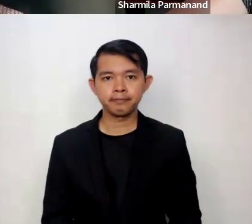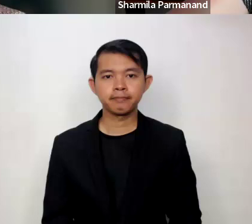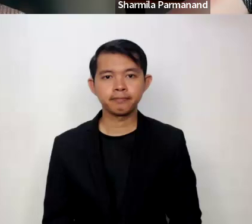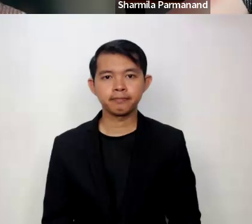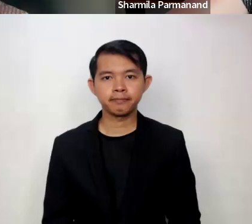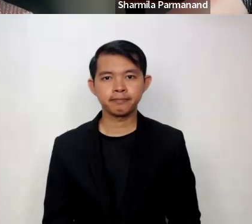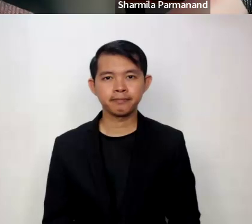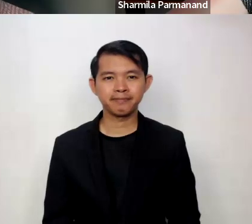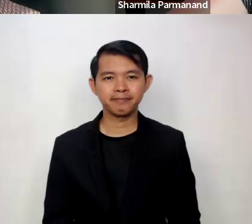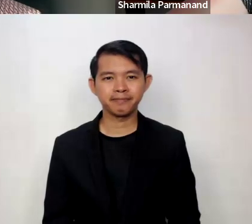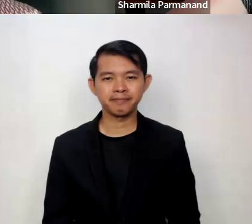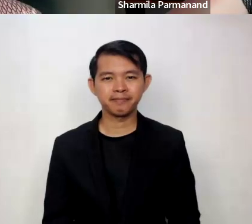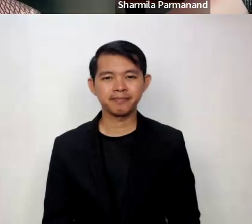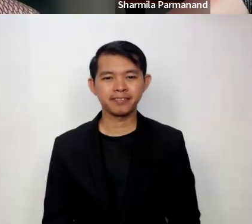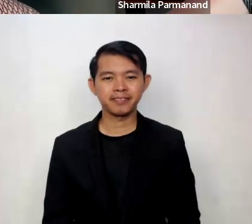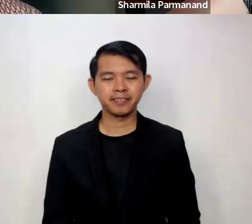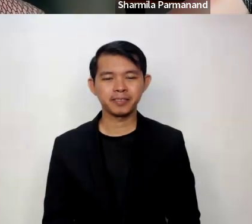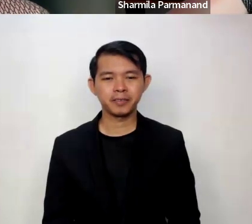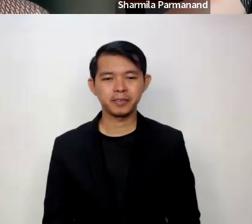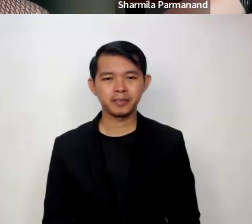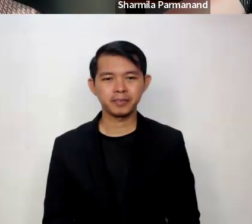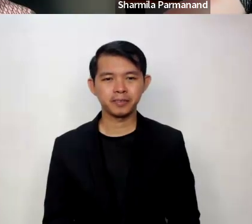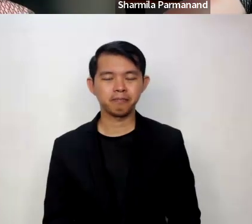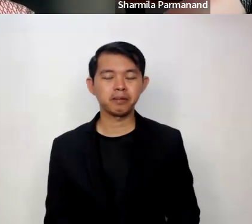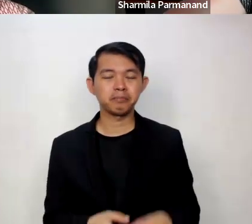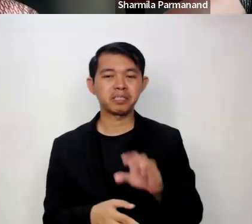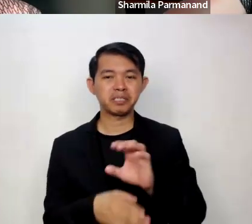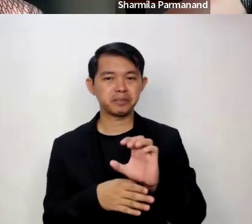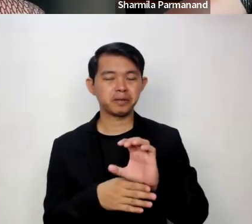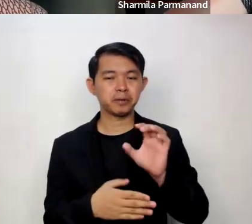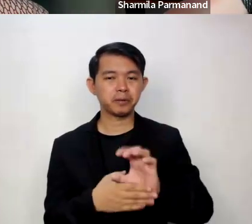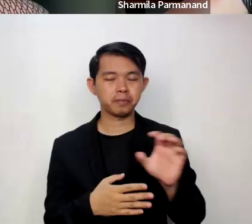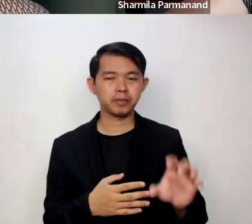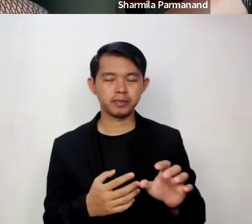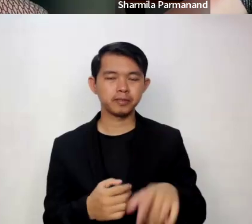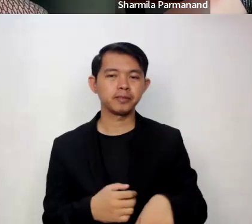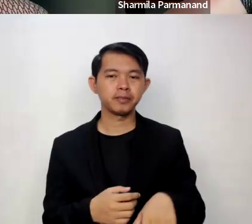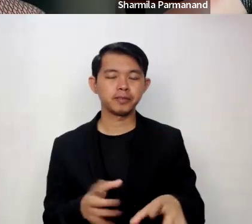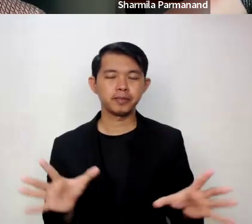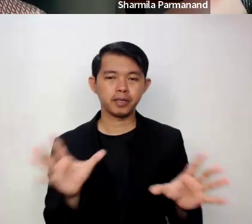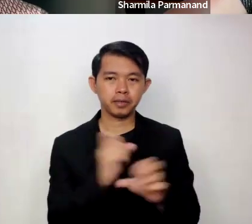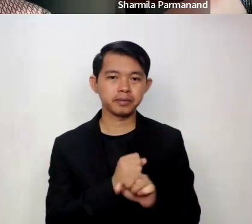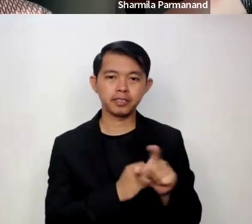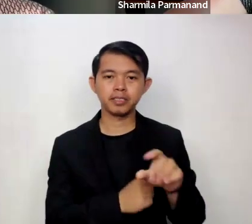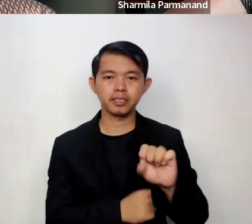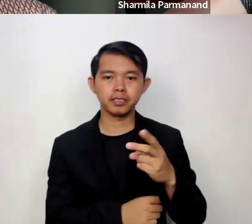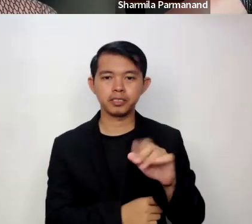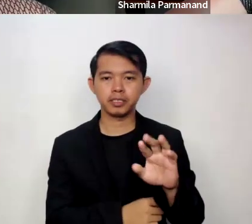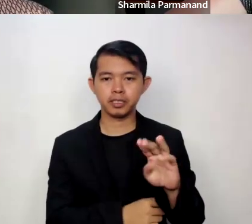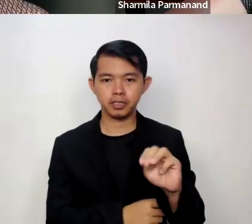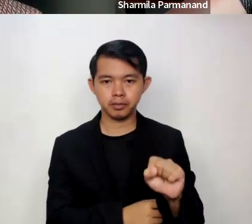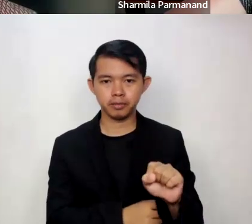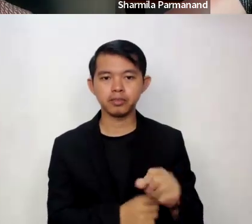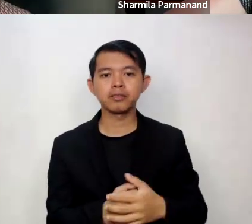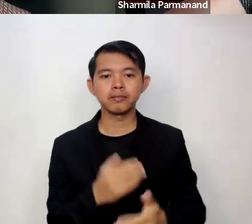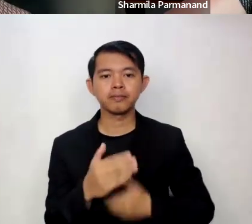Mukhang na-capture naman ni Charms yung current state of affairs. No? Sige. The second question that we have, which